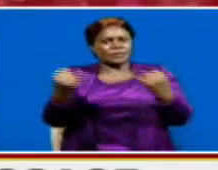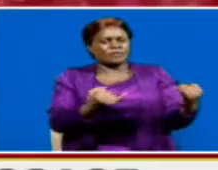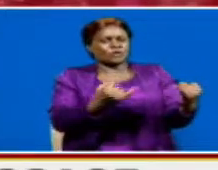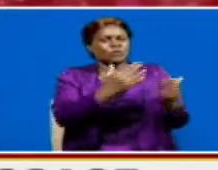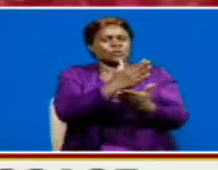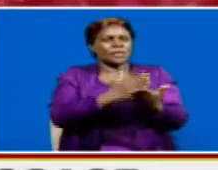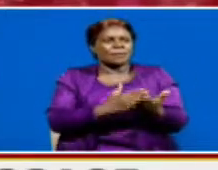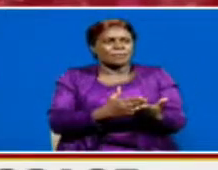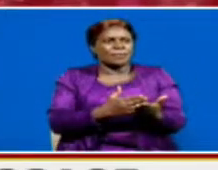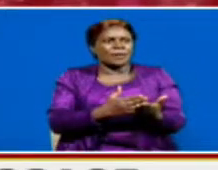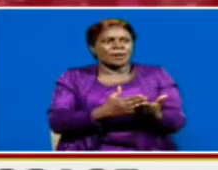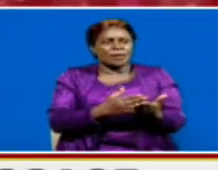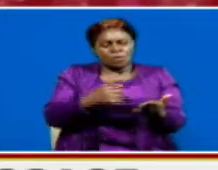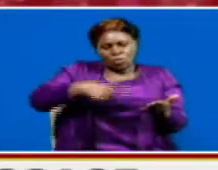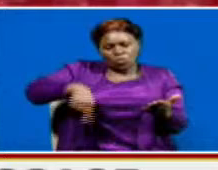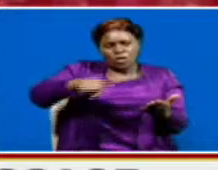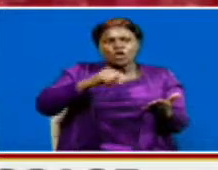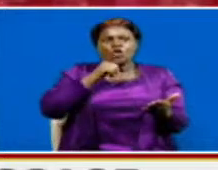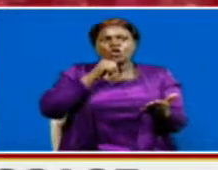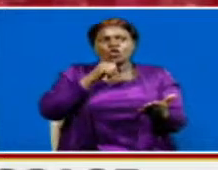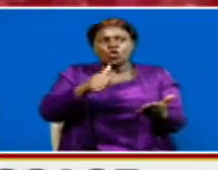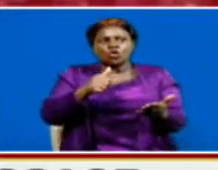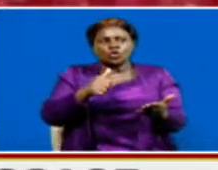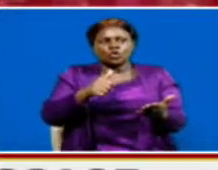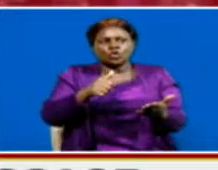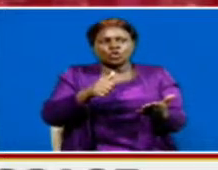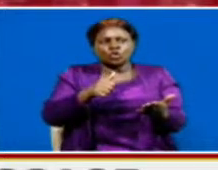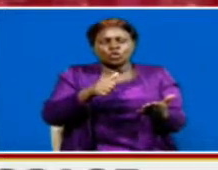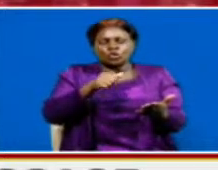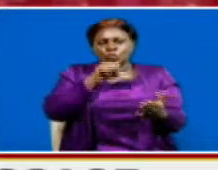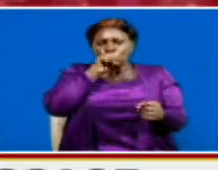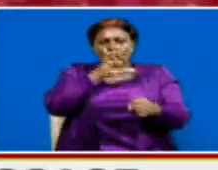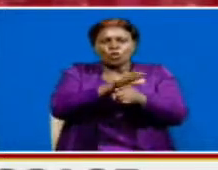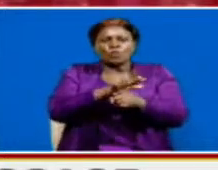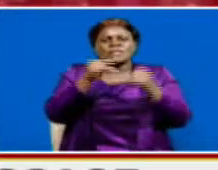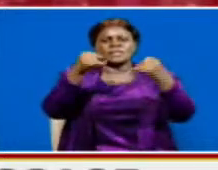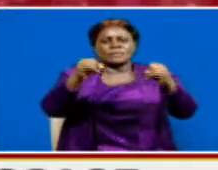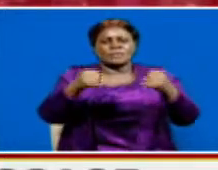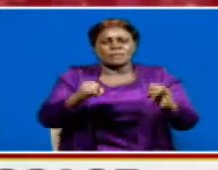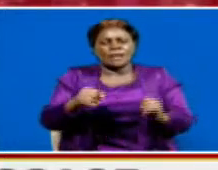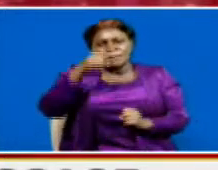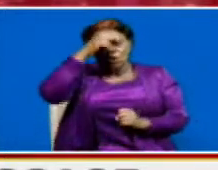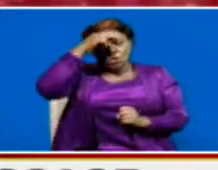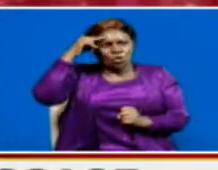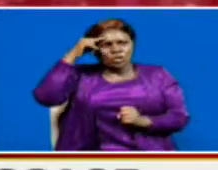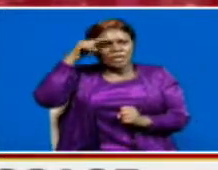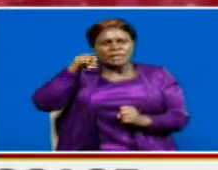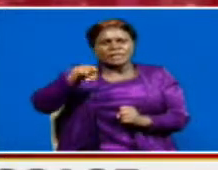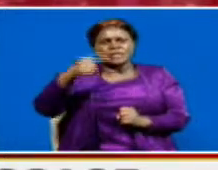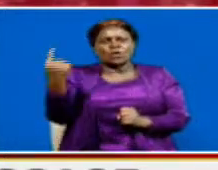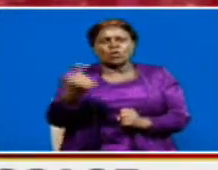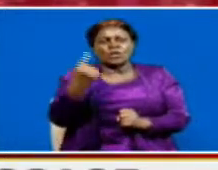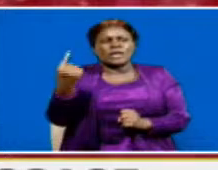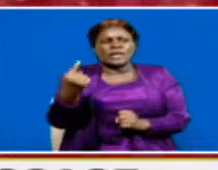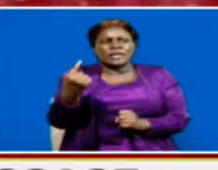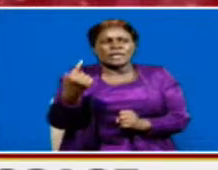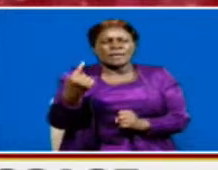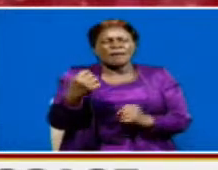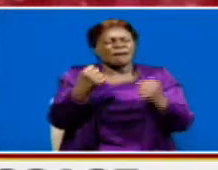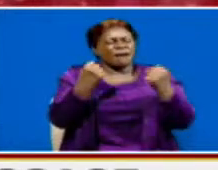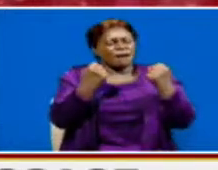some for us not to honor our commitment on account that they are either too